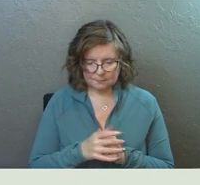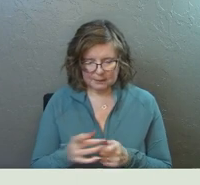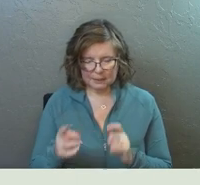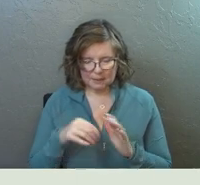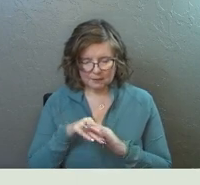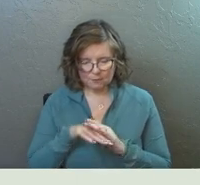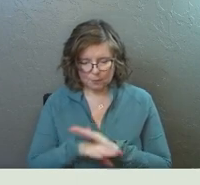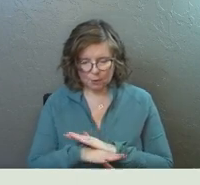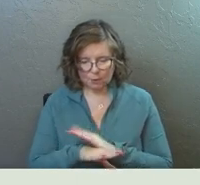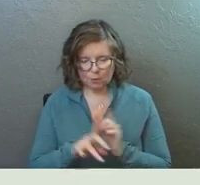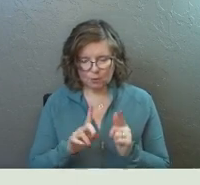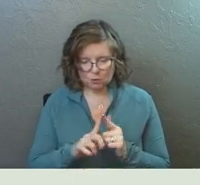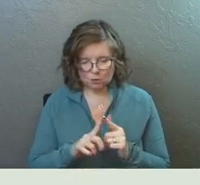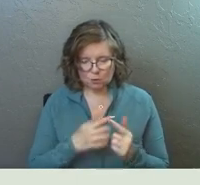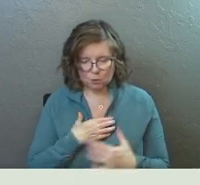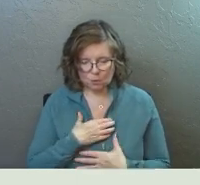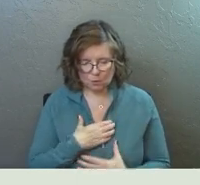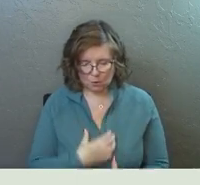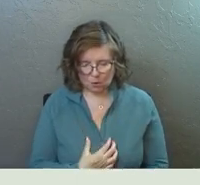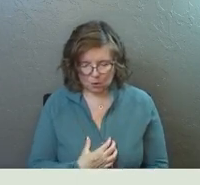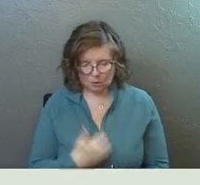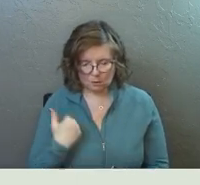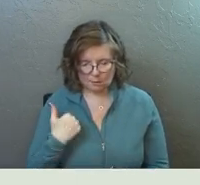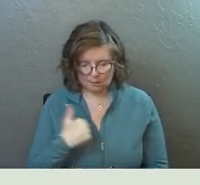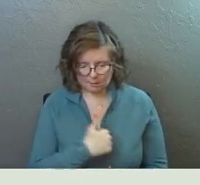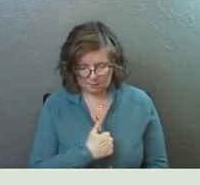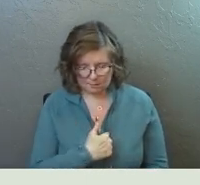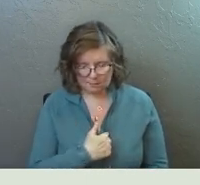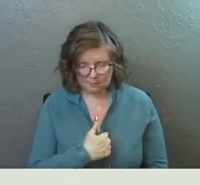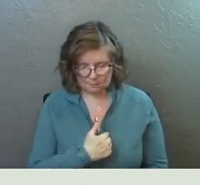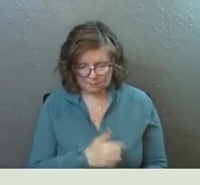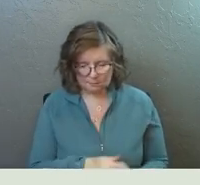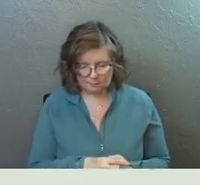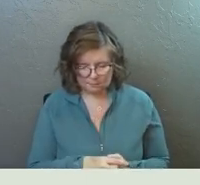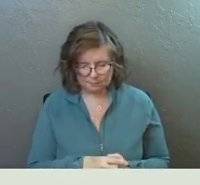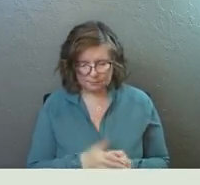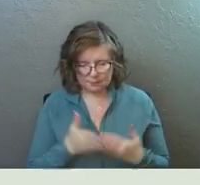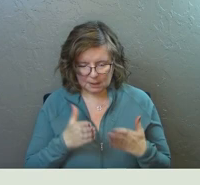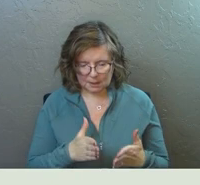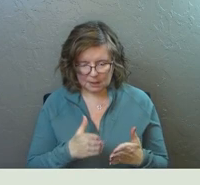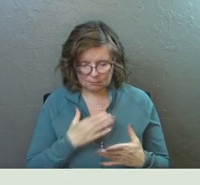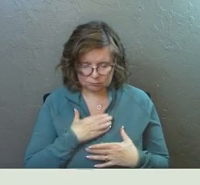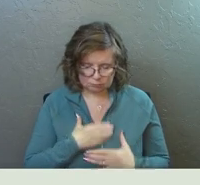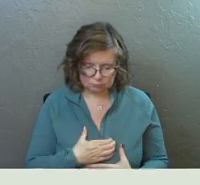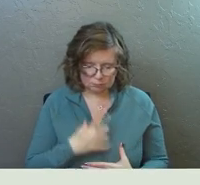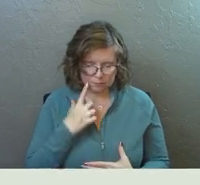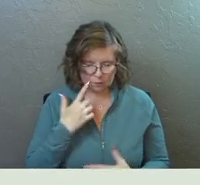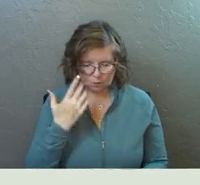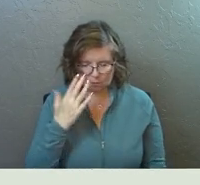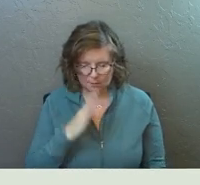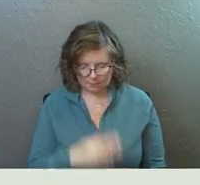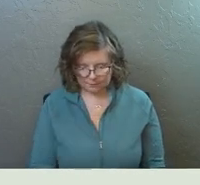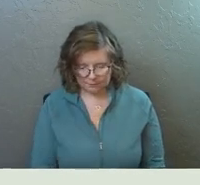give birth to a hunger in us. Let us be hungry for God,